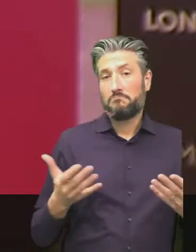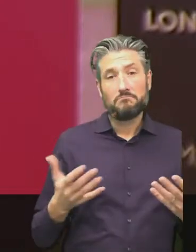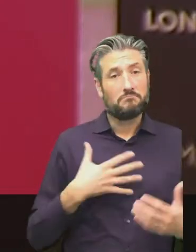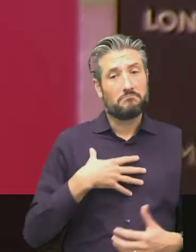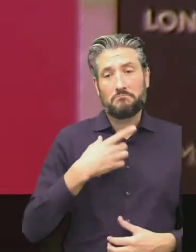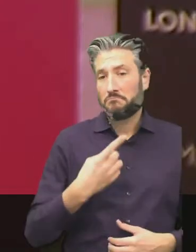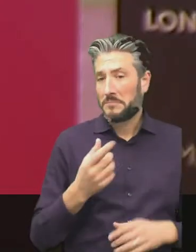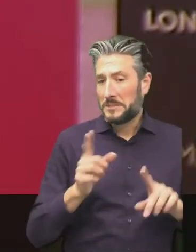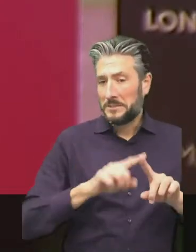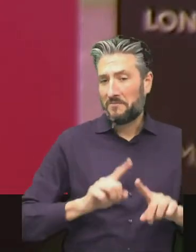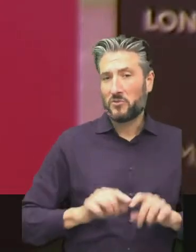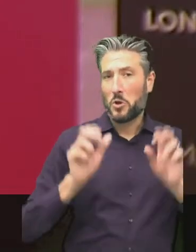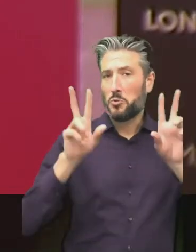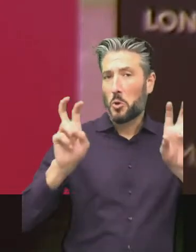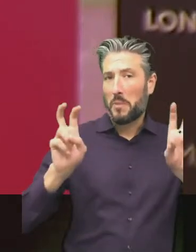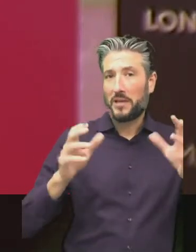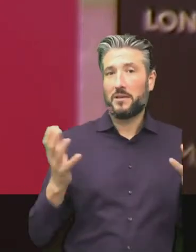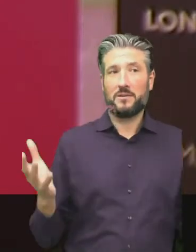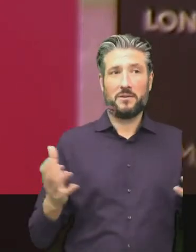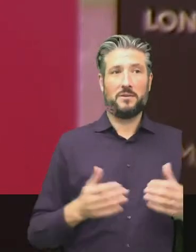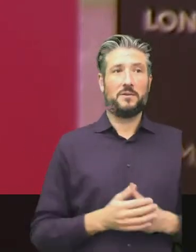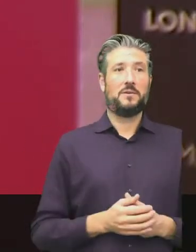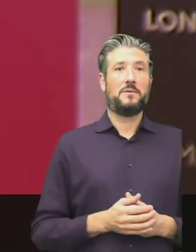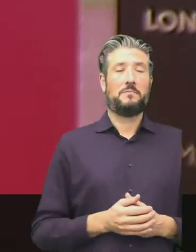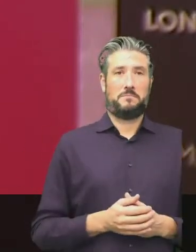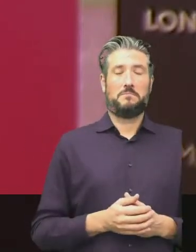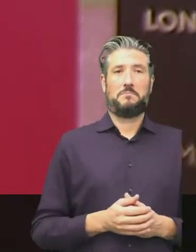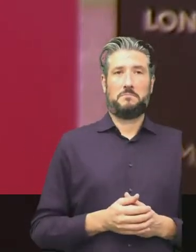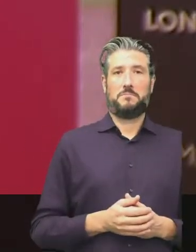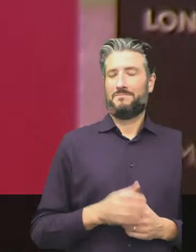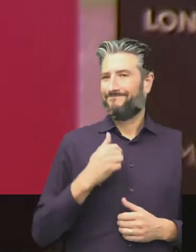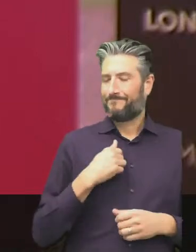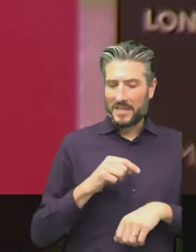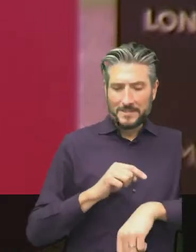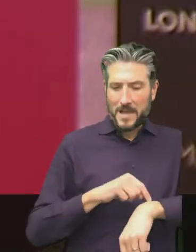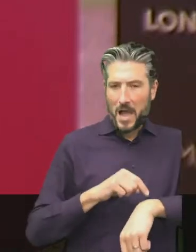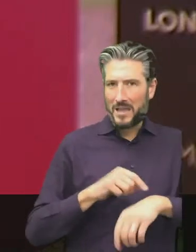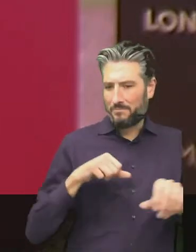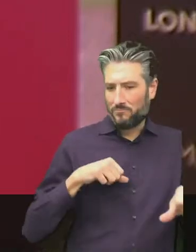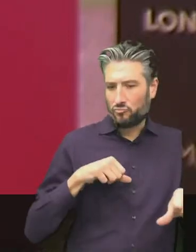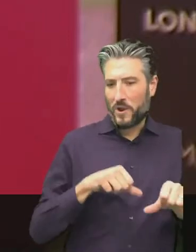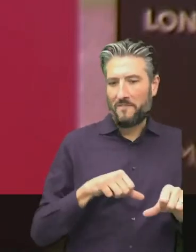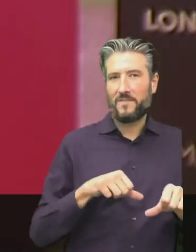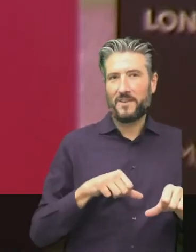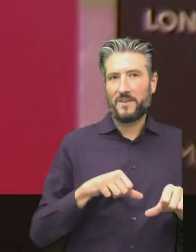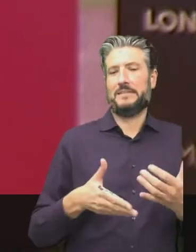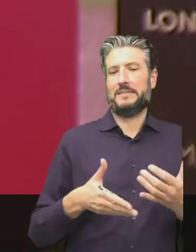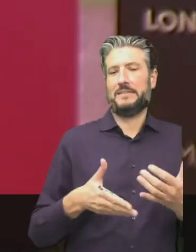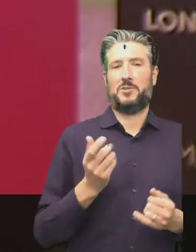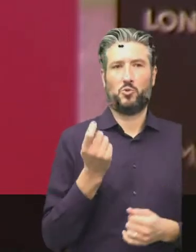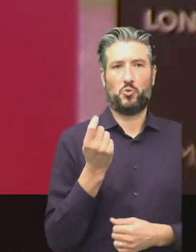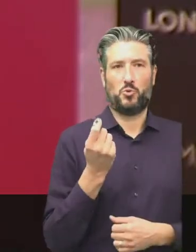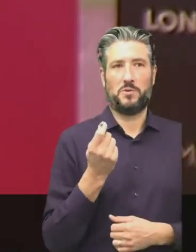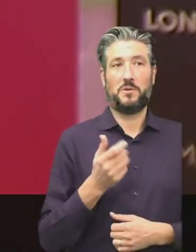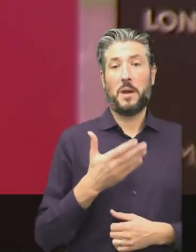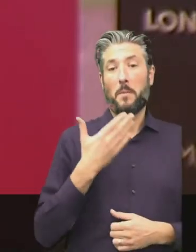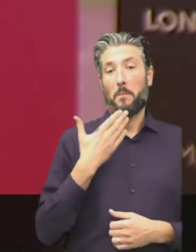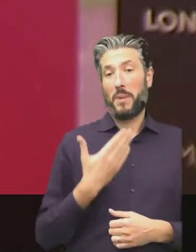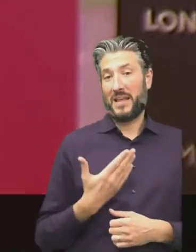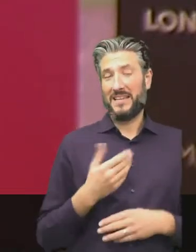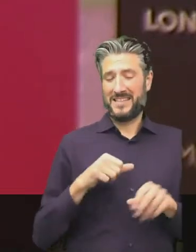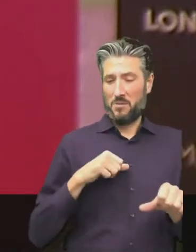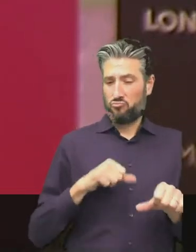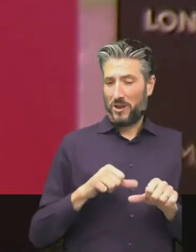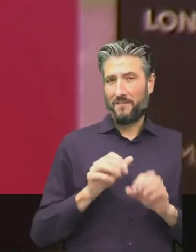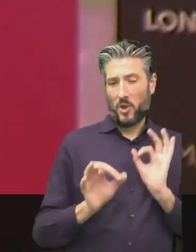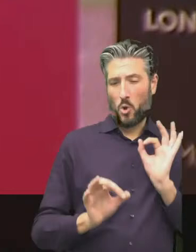to identify. We don't have much time left, so please register your likes very quickly.